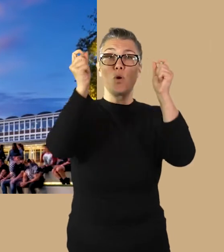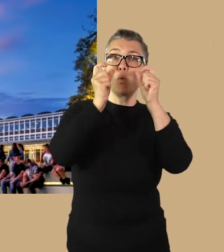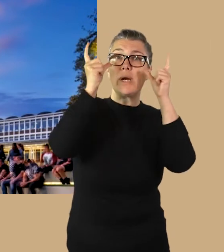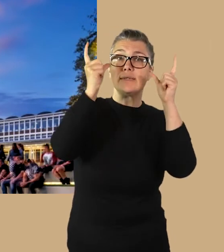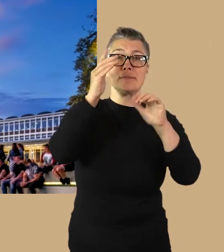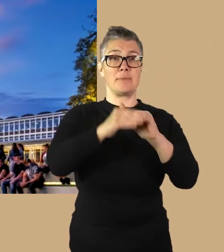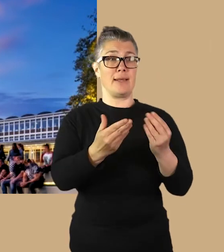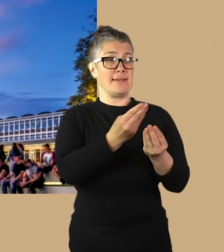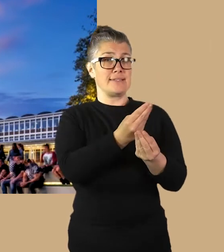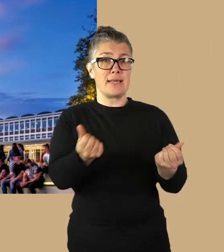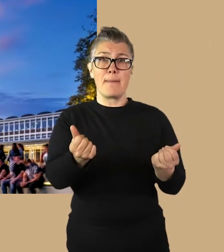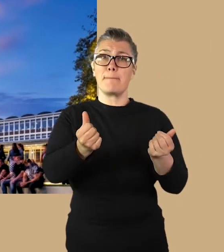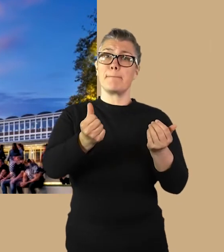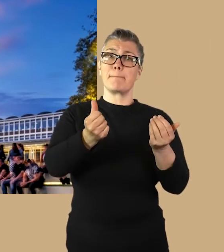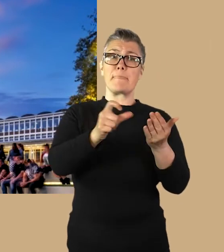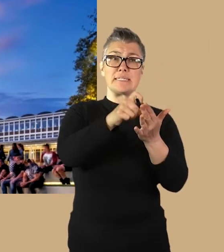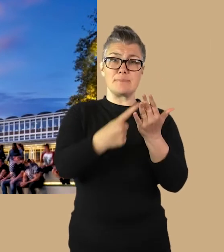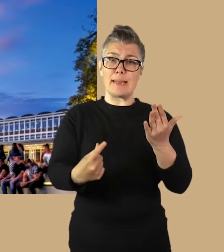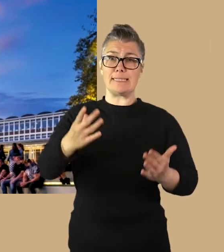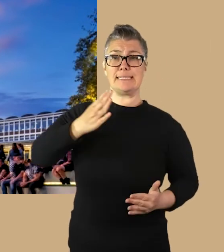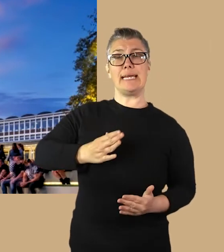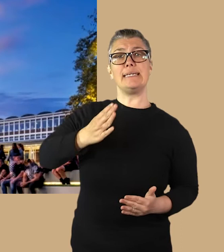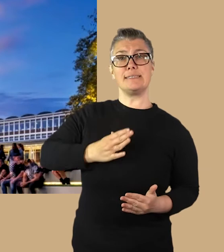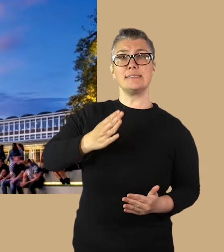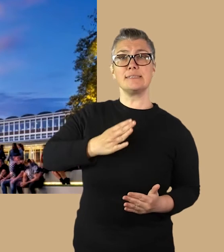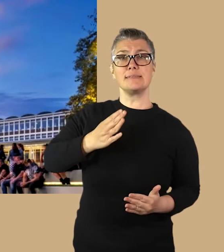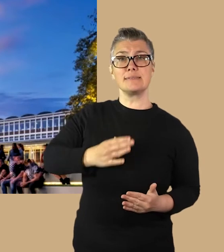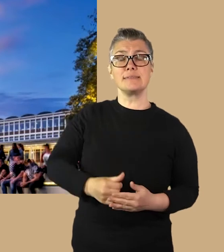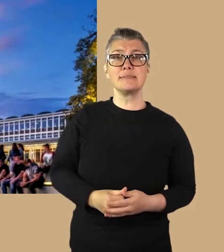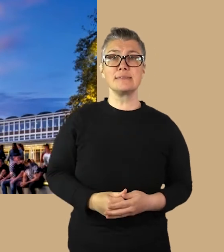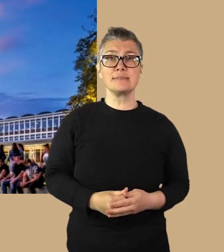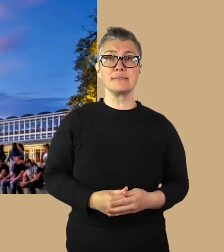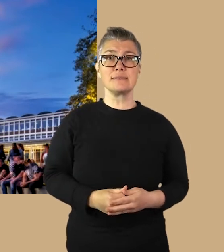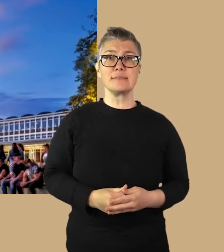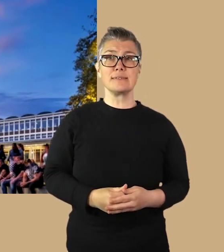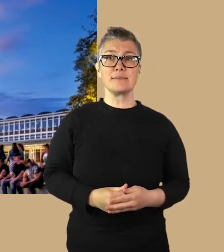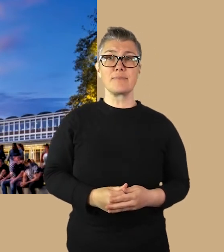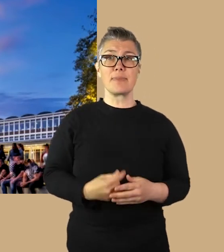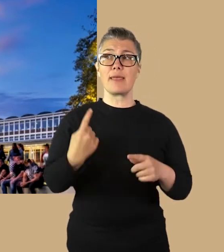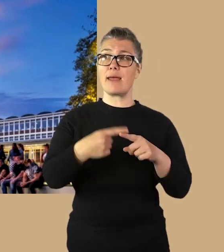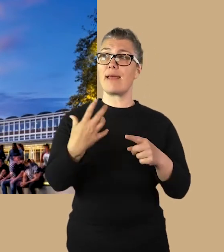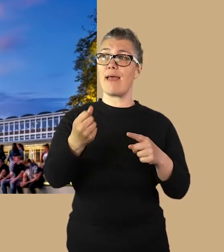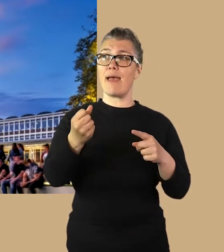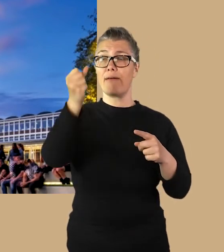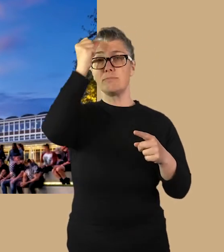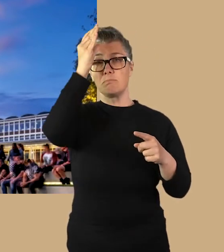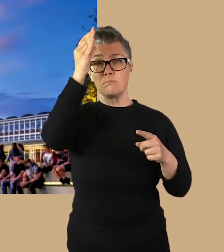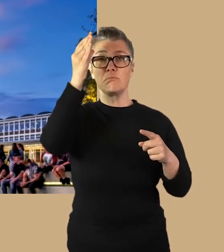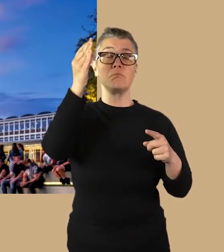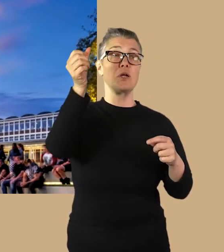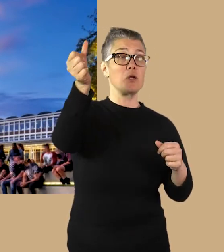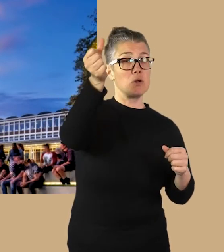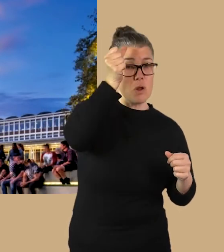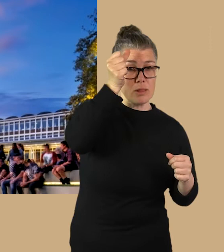and awareness of some of the disability needs of a person living with a disability, and